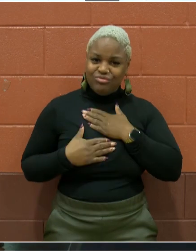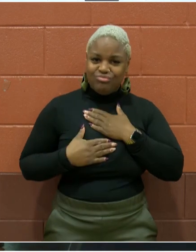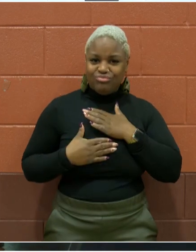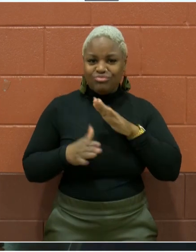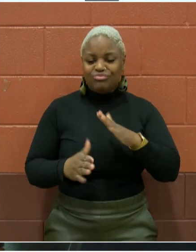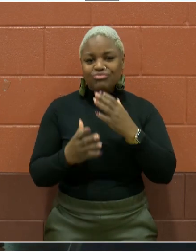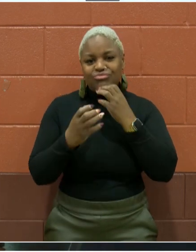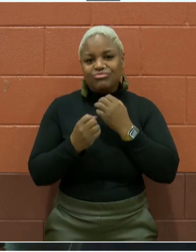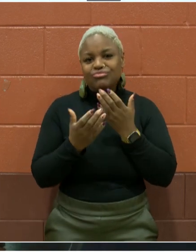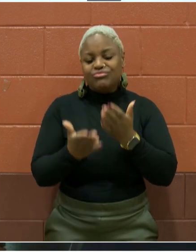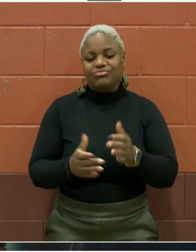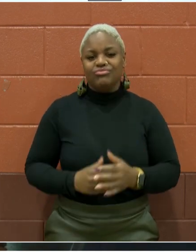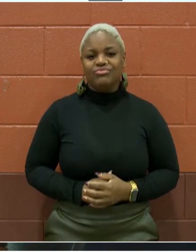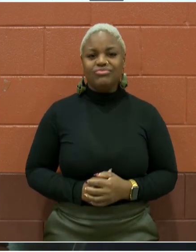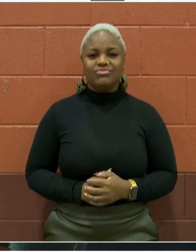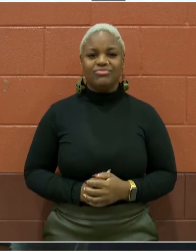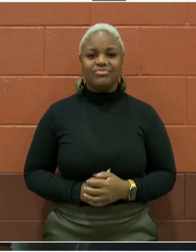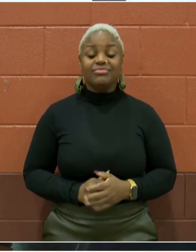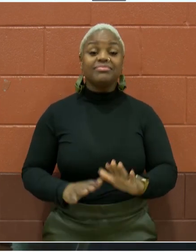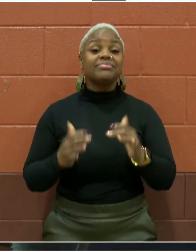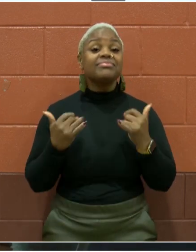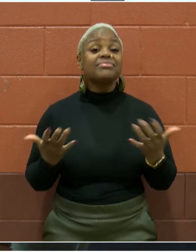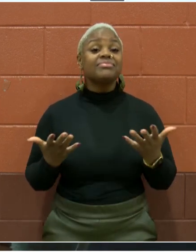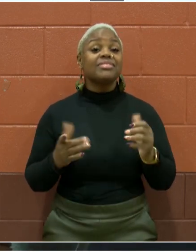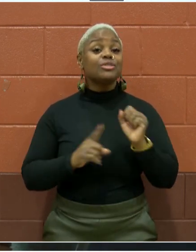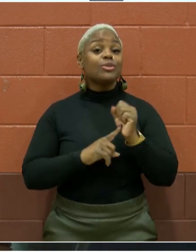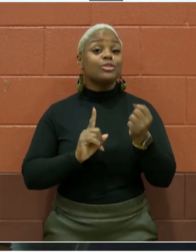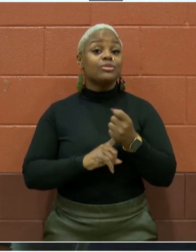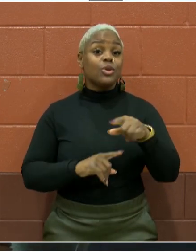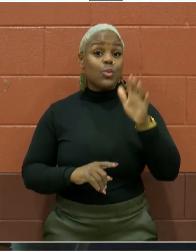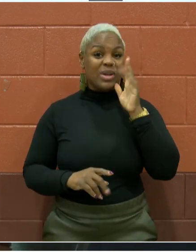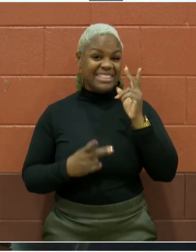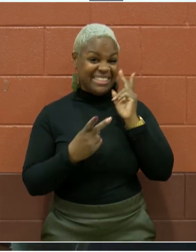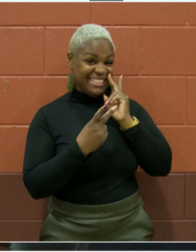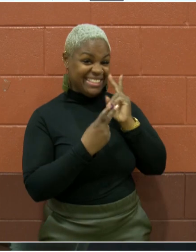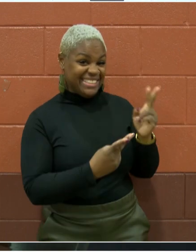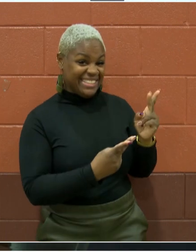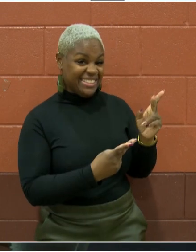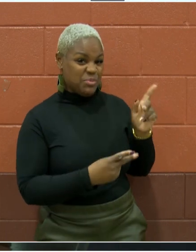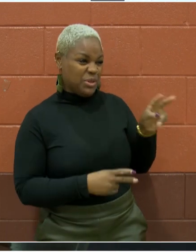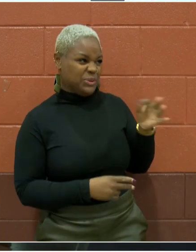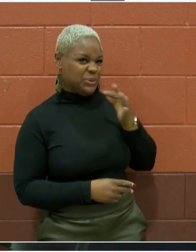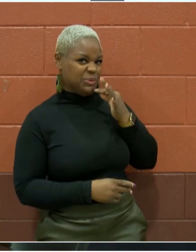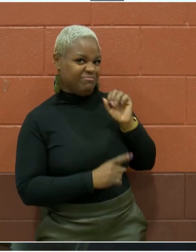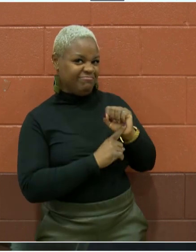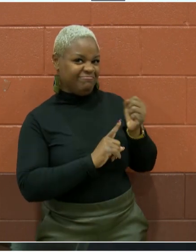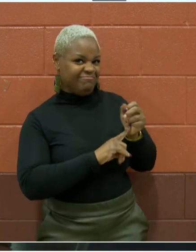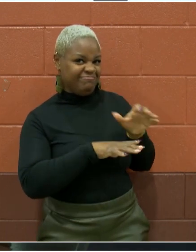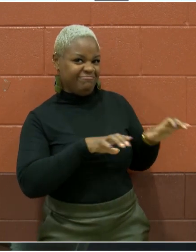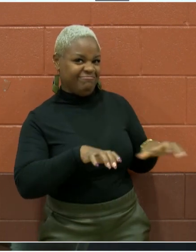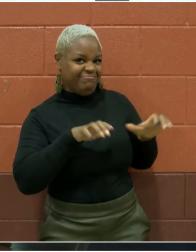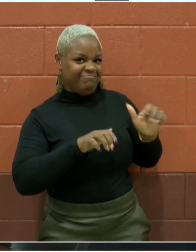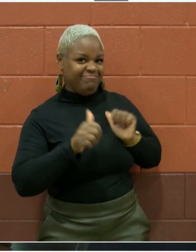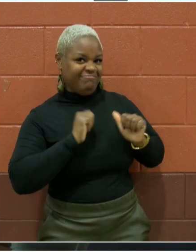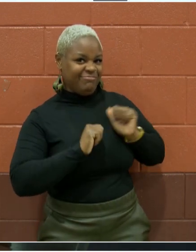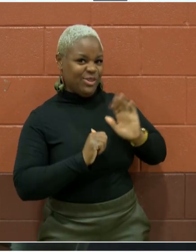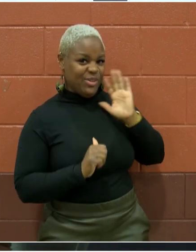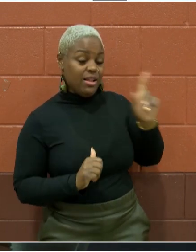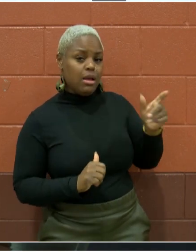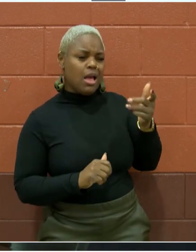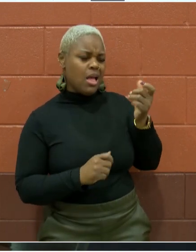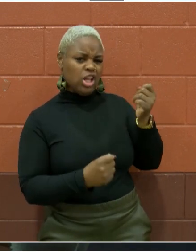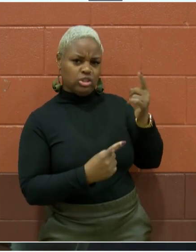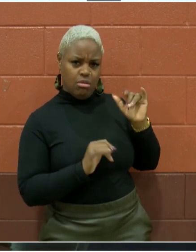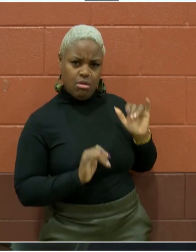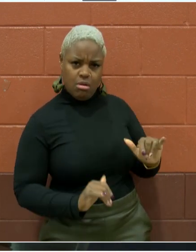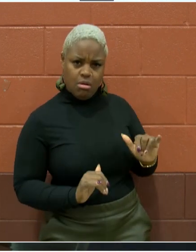scenarios, which you will have an opportunity to see, will help put this training into perspective. You will get to see how this program will benefit our community,